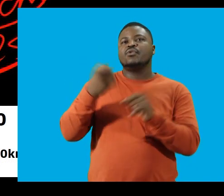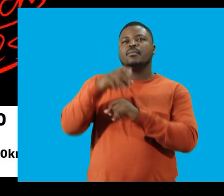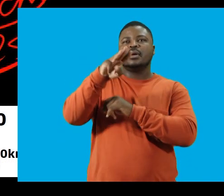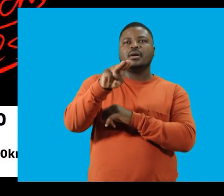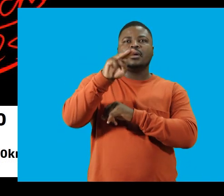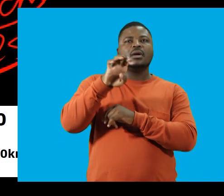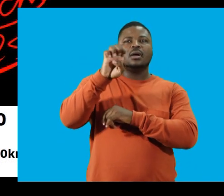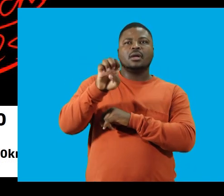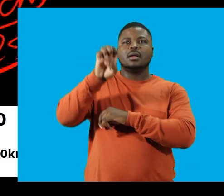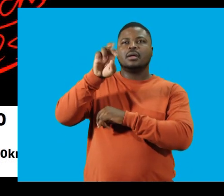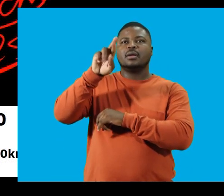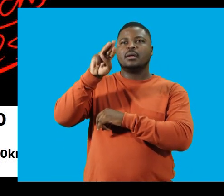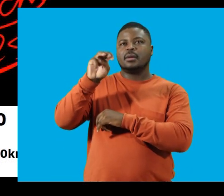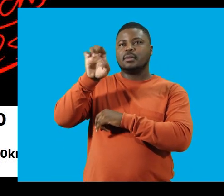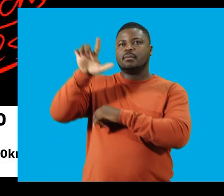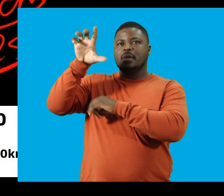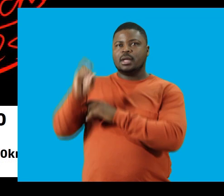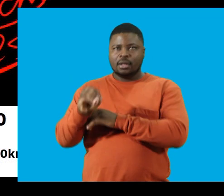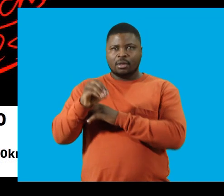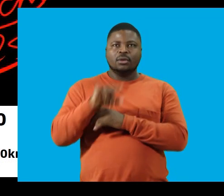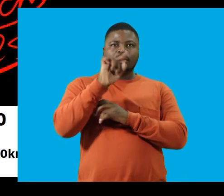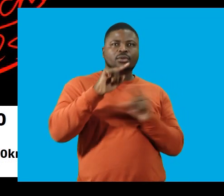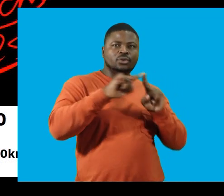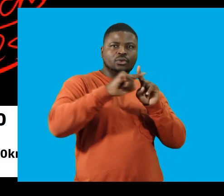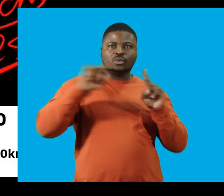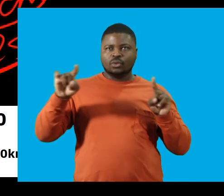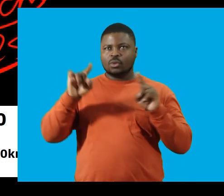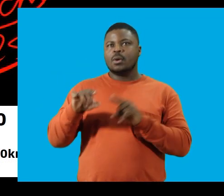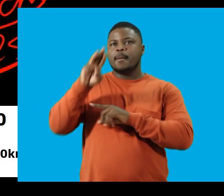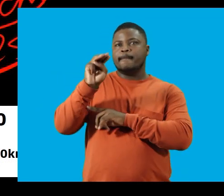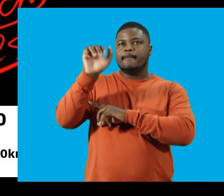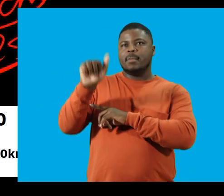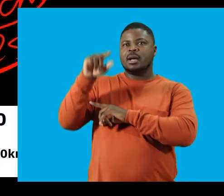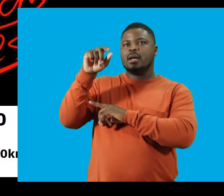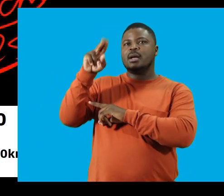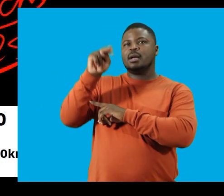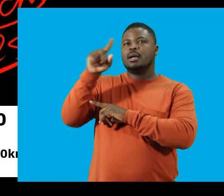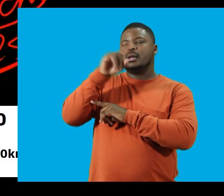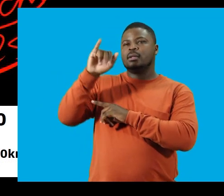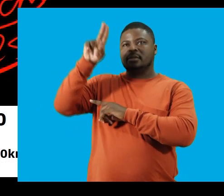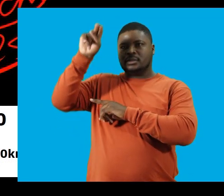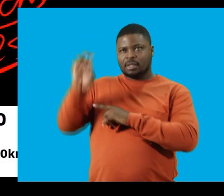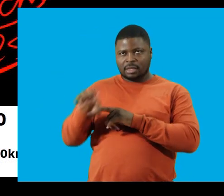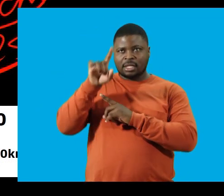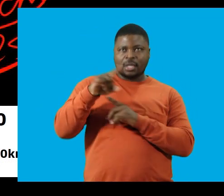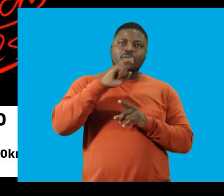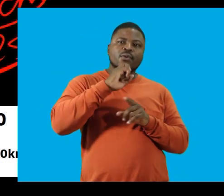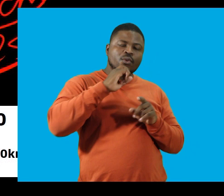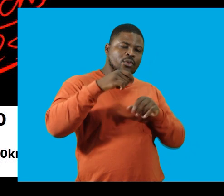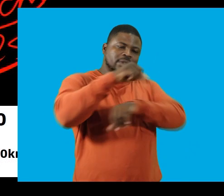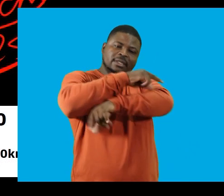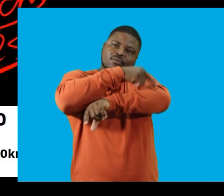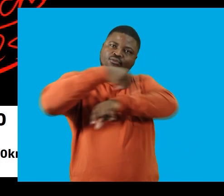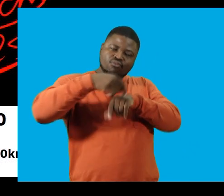Ermelo to Mzani, we will measure that as well. So then you will measure on the